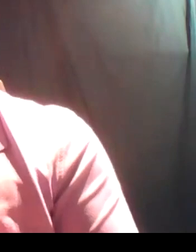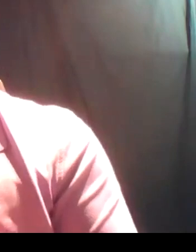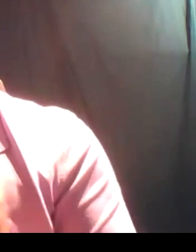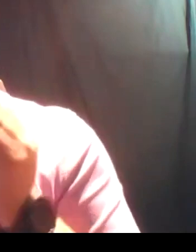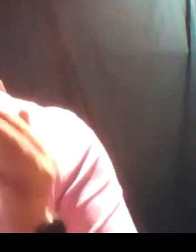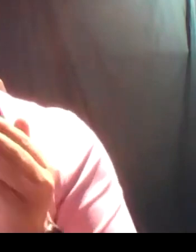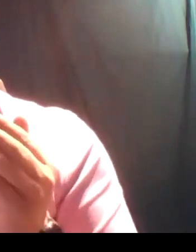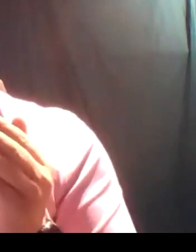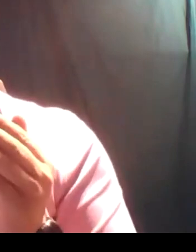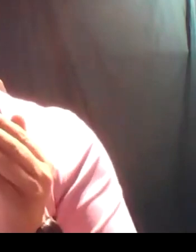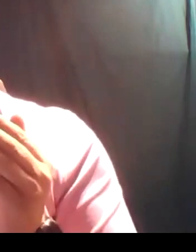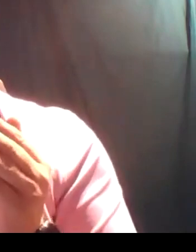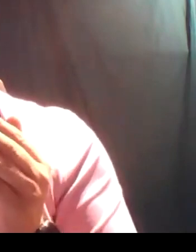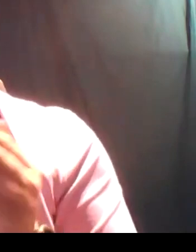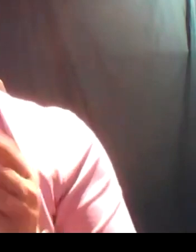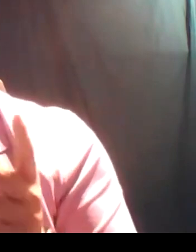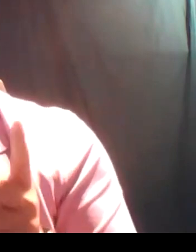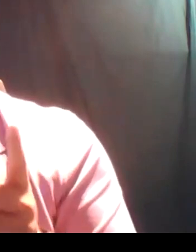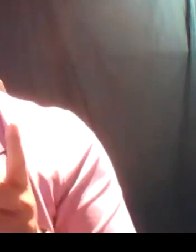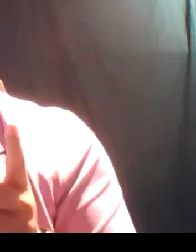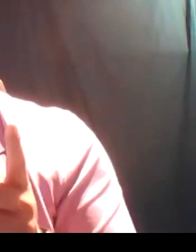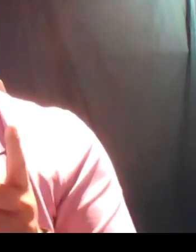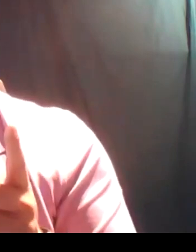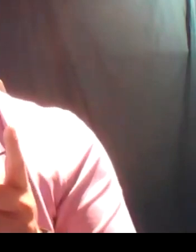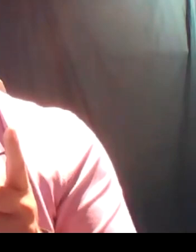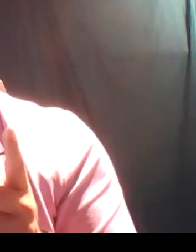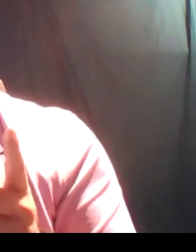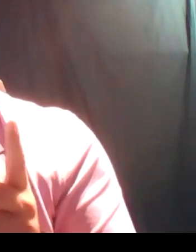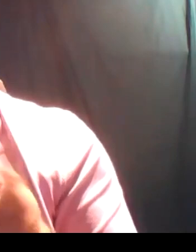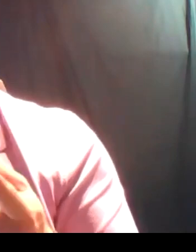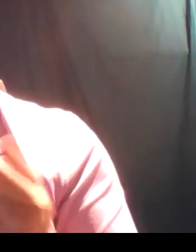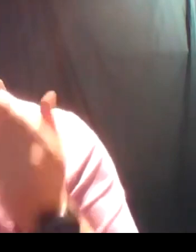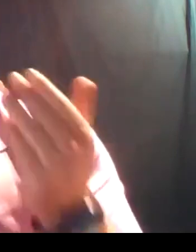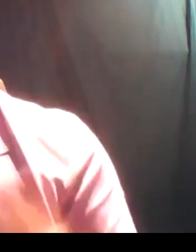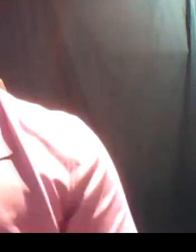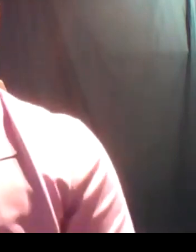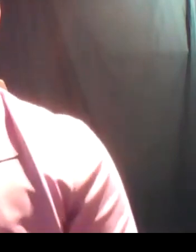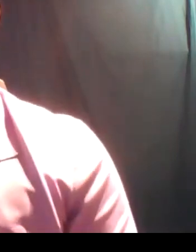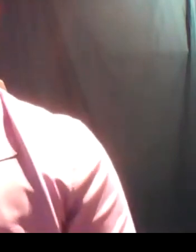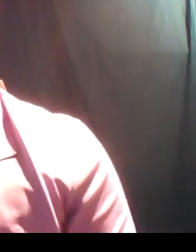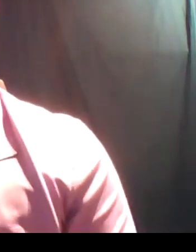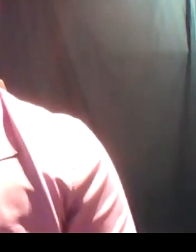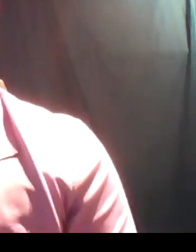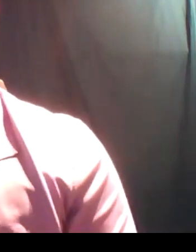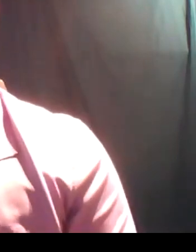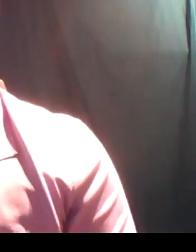ahead. And Shella, you have been unmuted. You may go ahead.